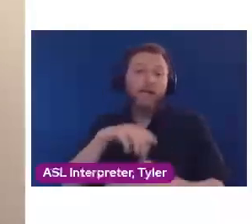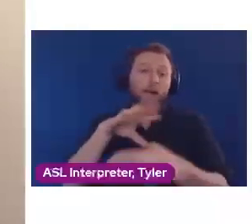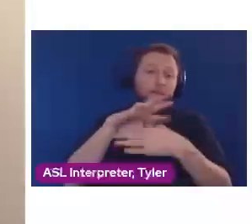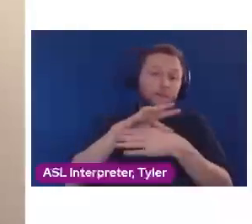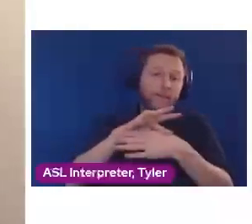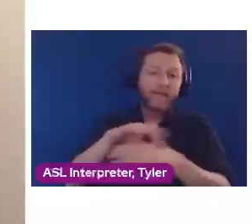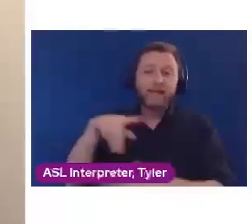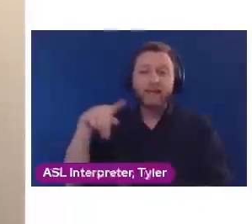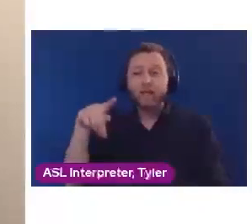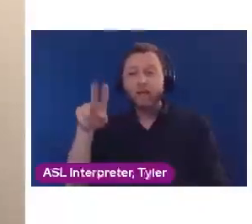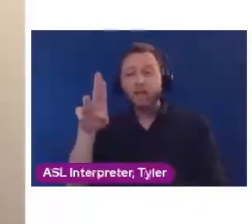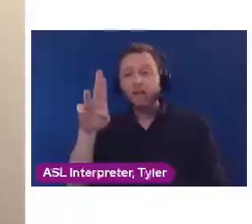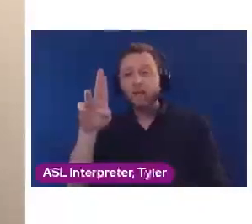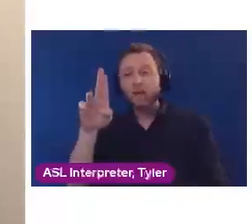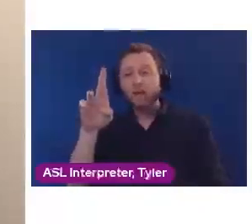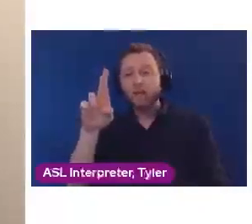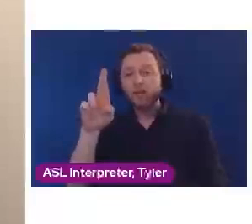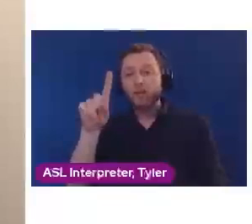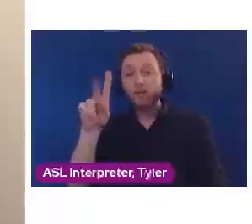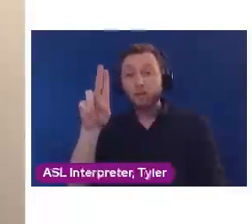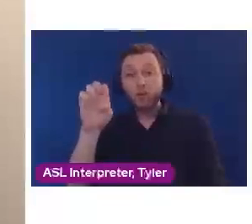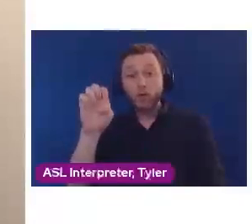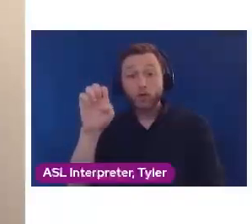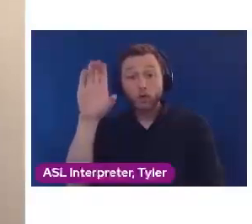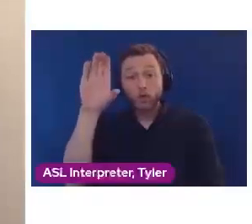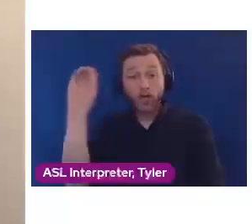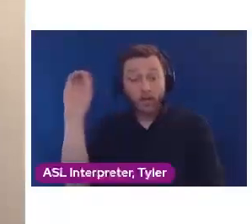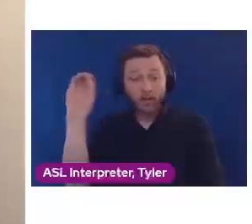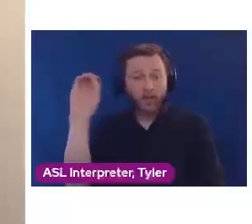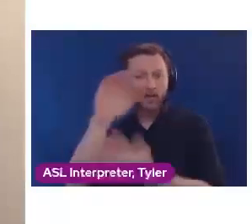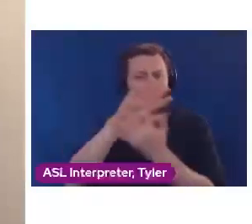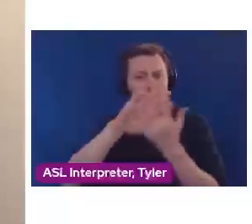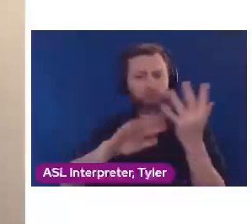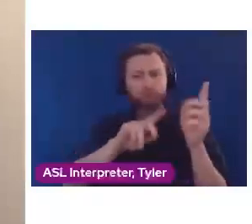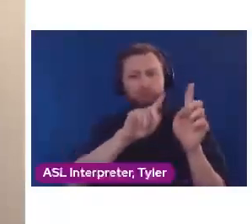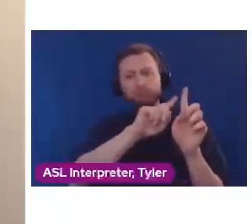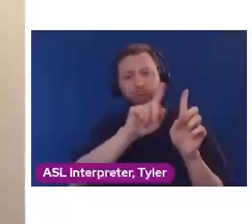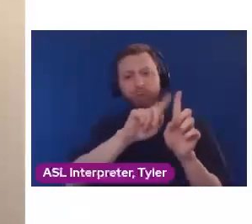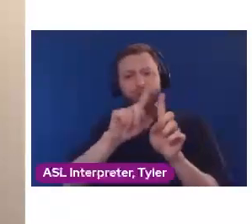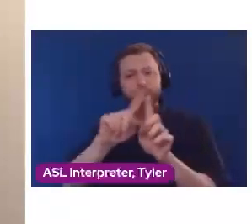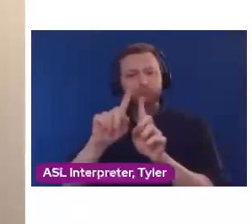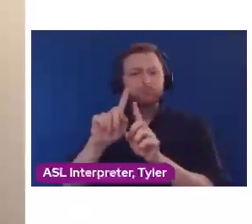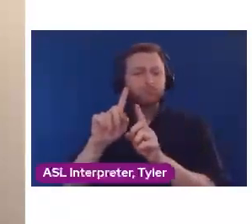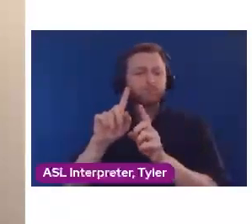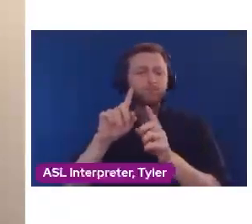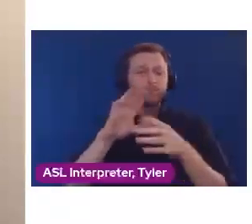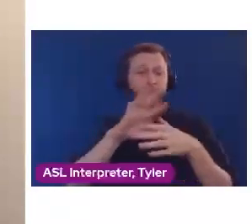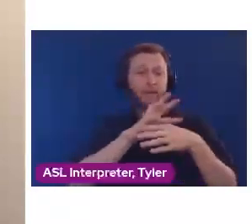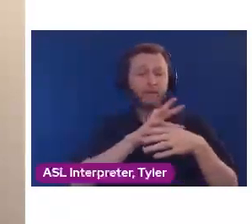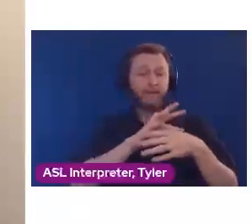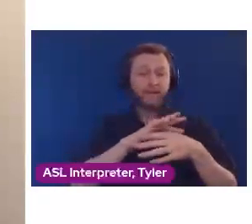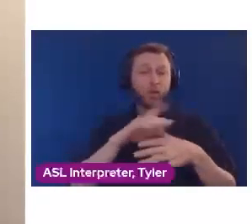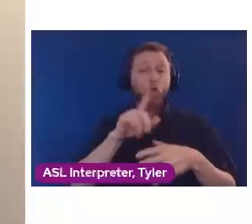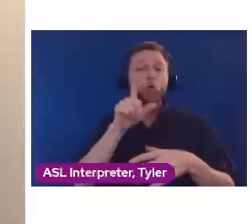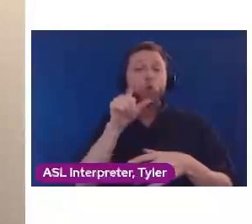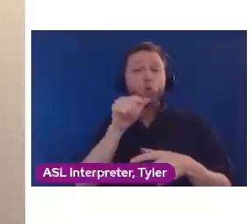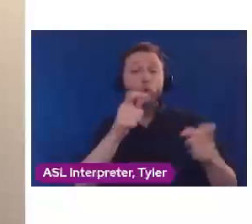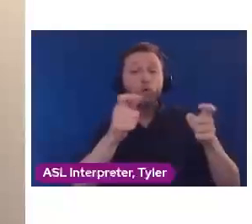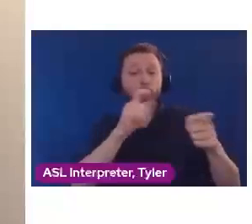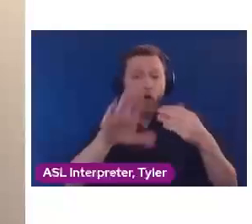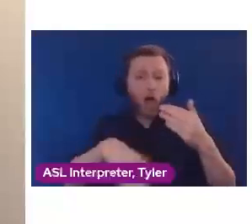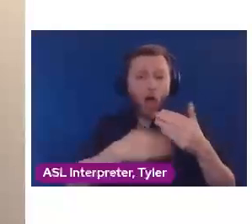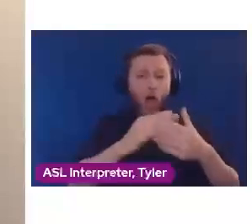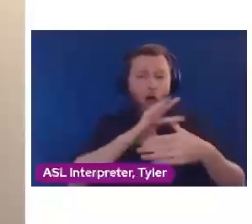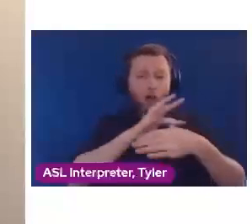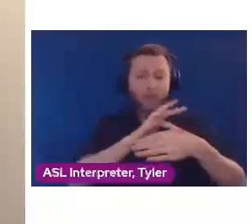Purdue and all of these other meat processors, when it's only 4 companies, it's very